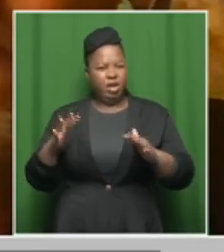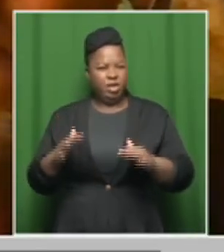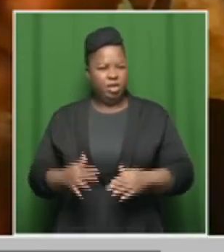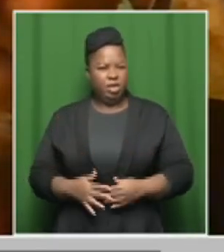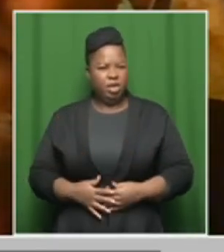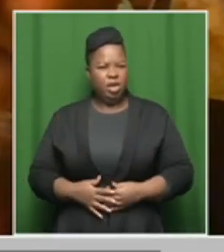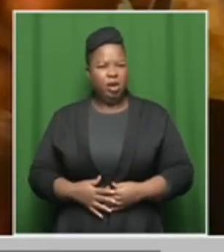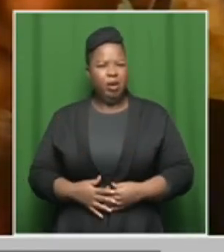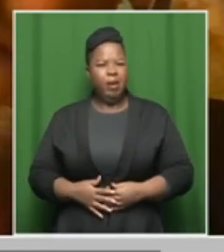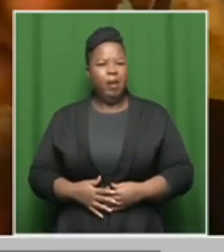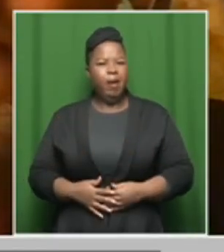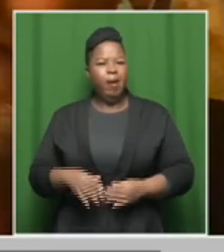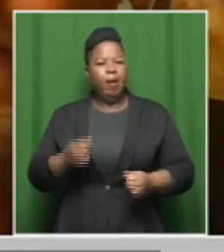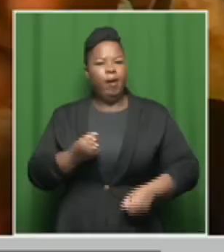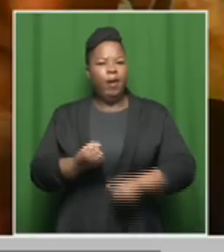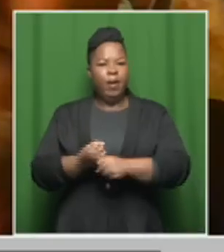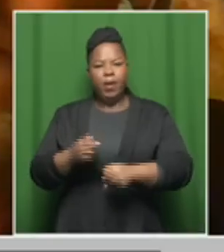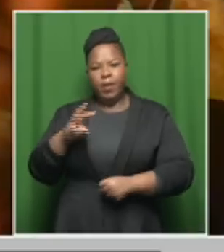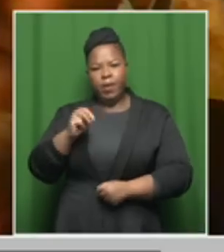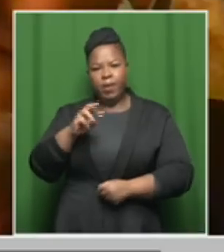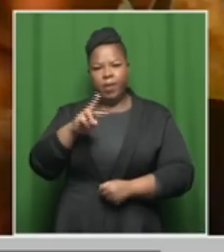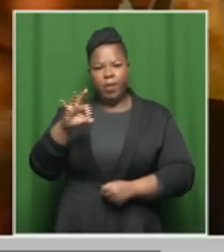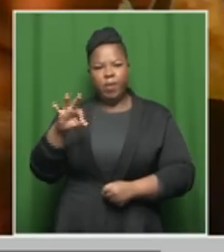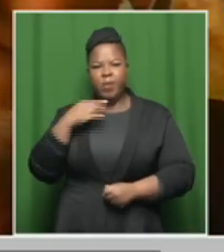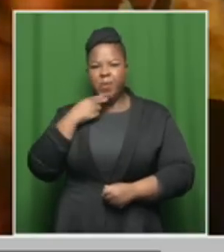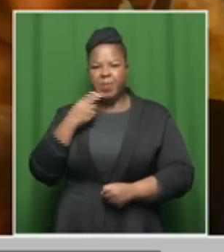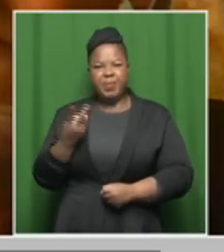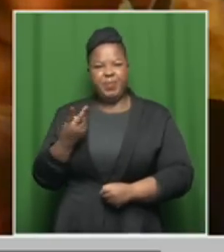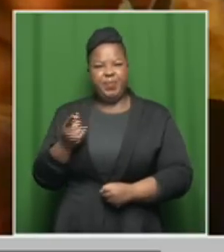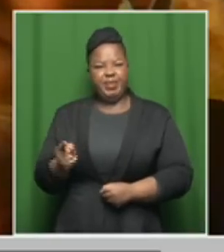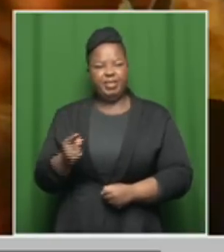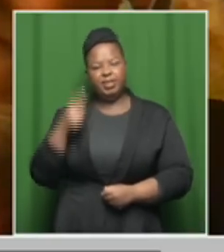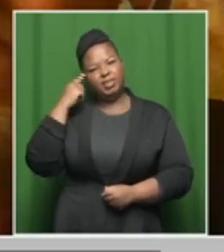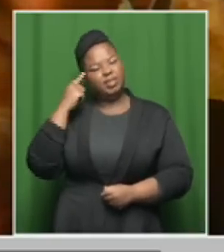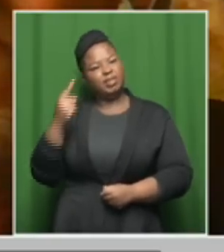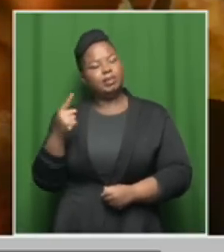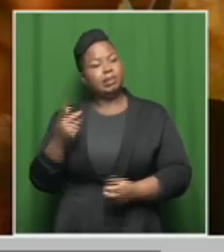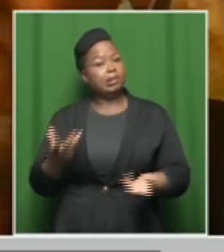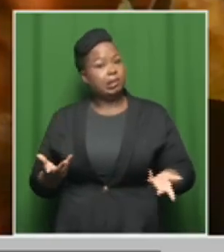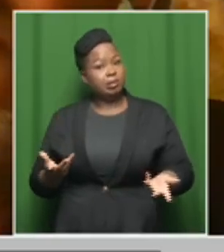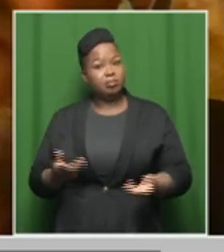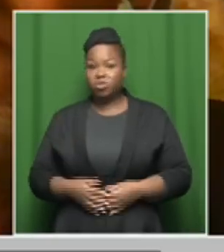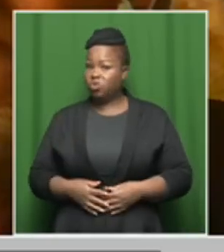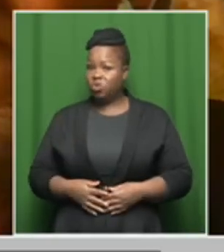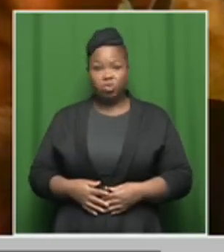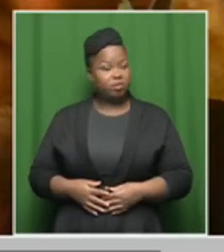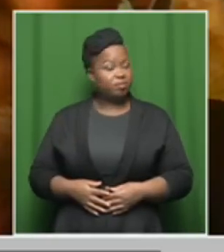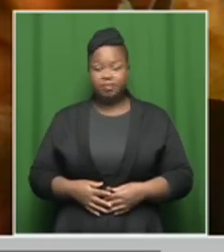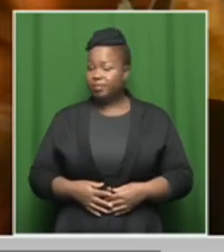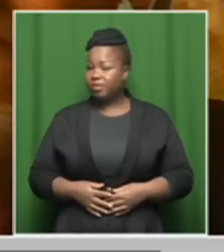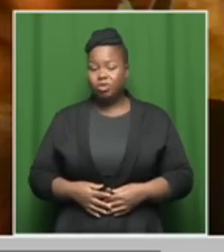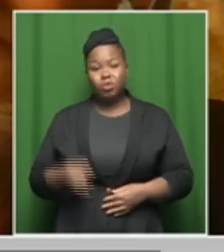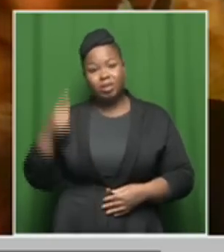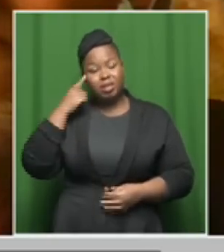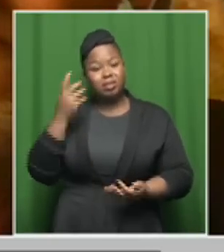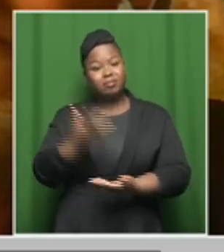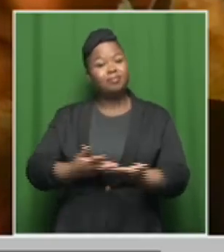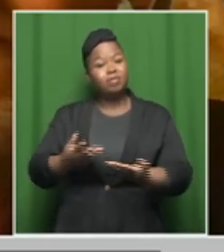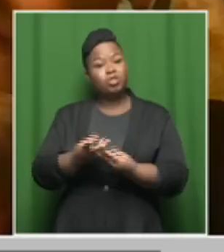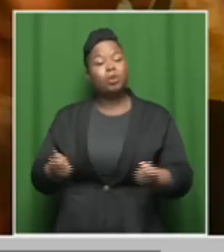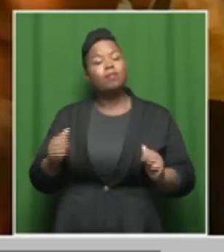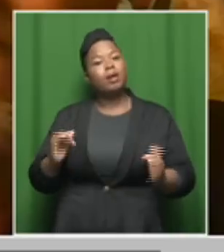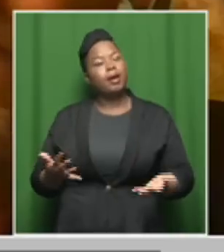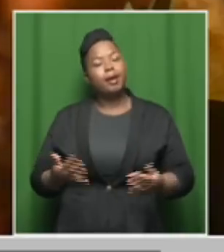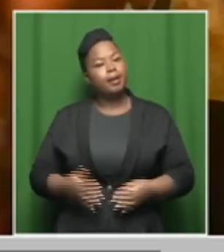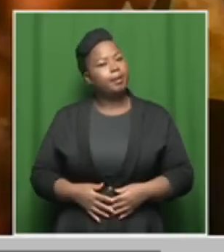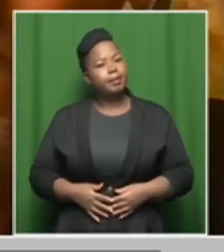to support the M23. So looking at that, again, how do you get these people to talk? And as you